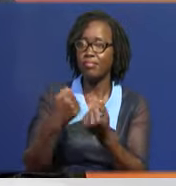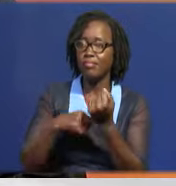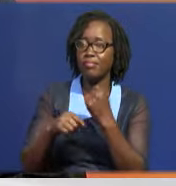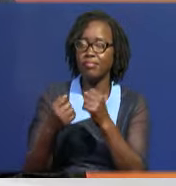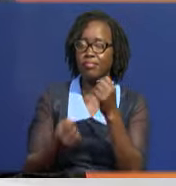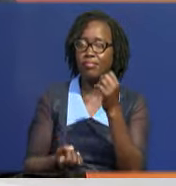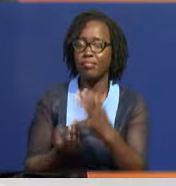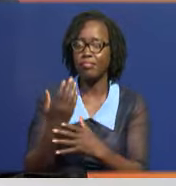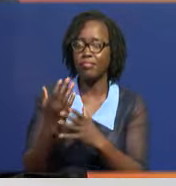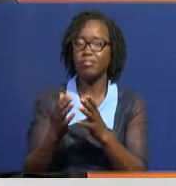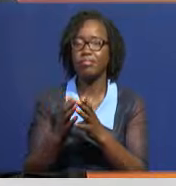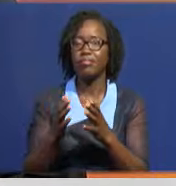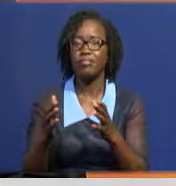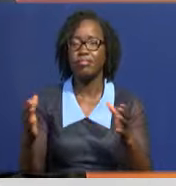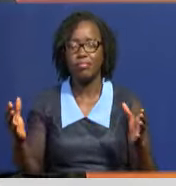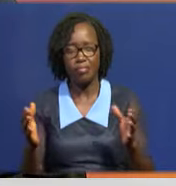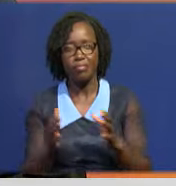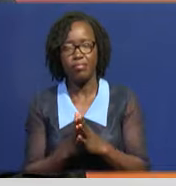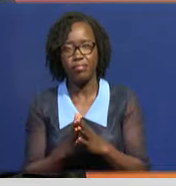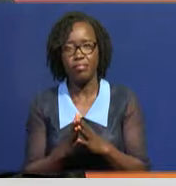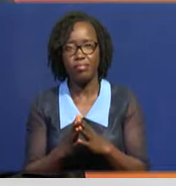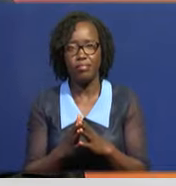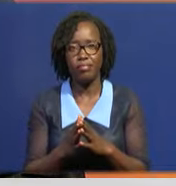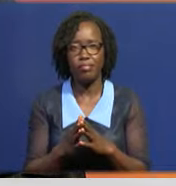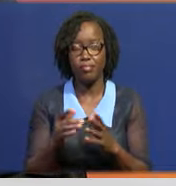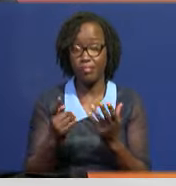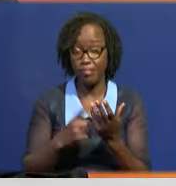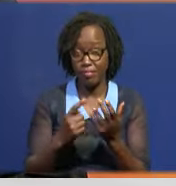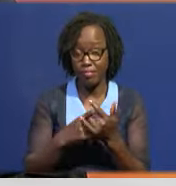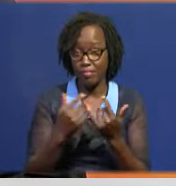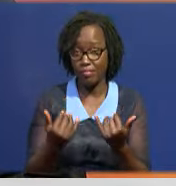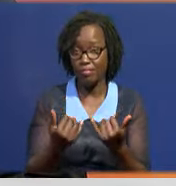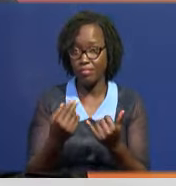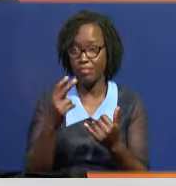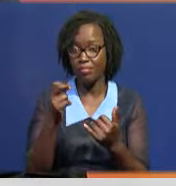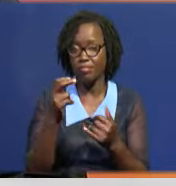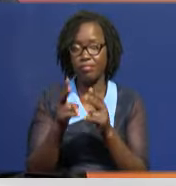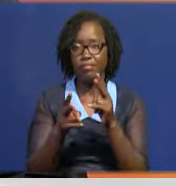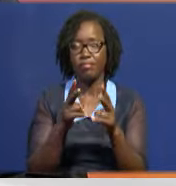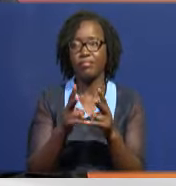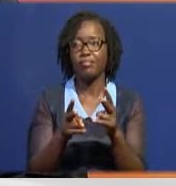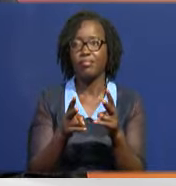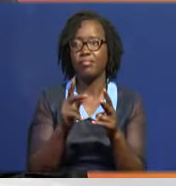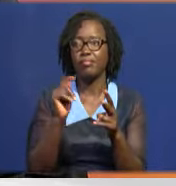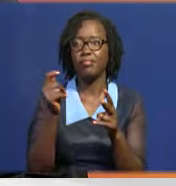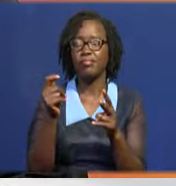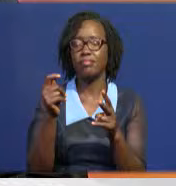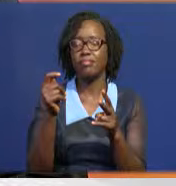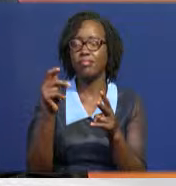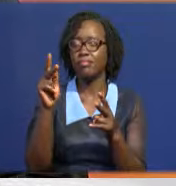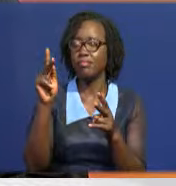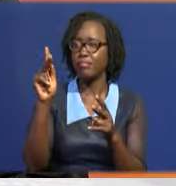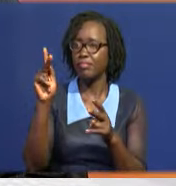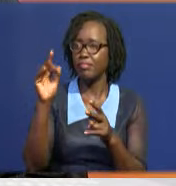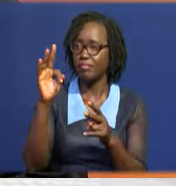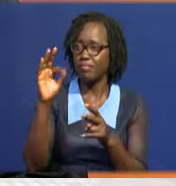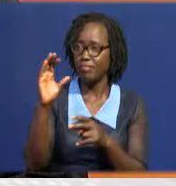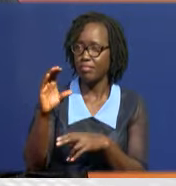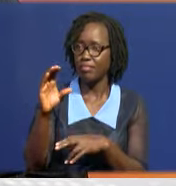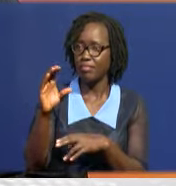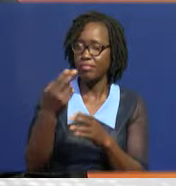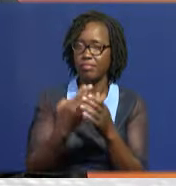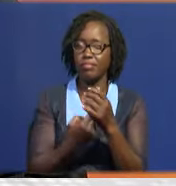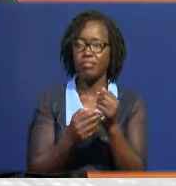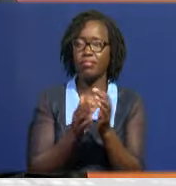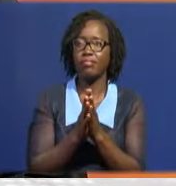for growth. When you look at the figures, the year 2022, Kenya Film Commission was able to partner